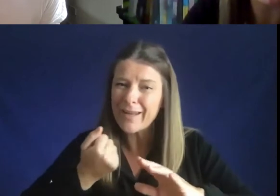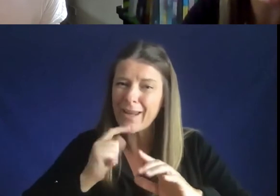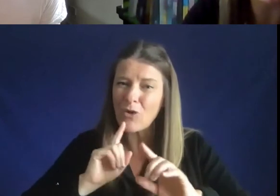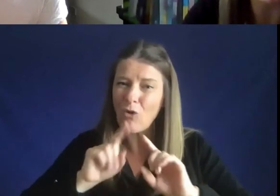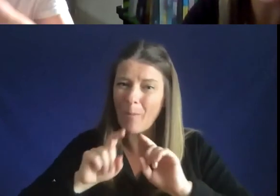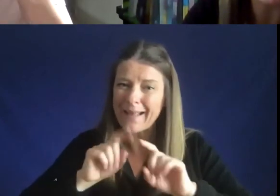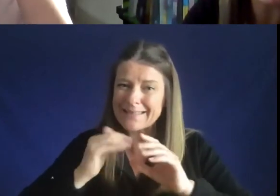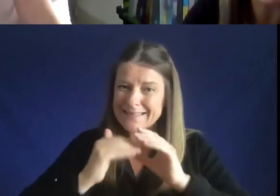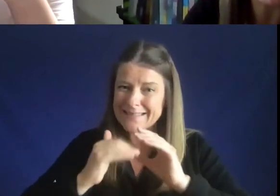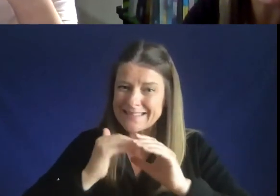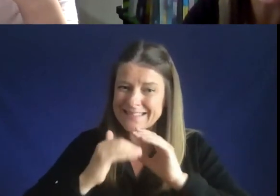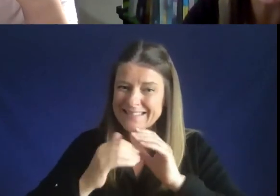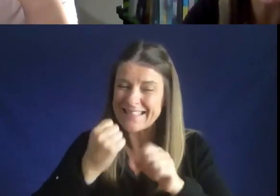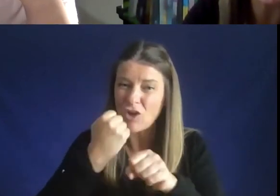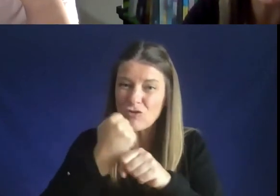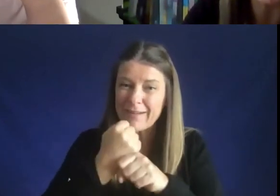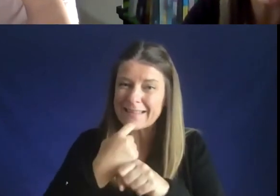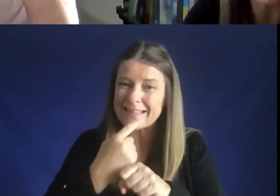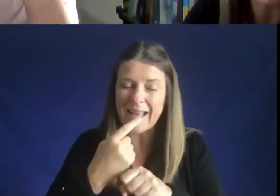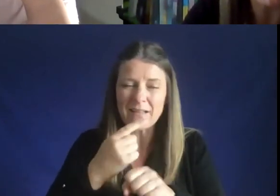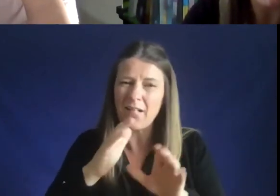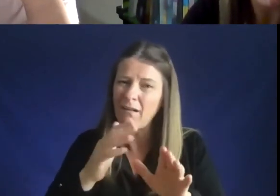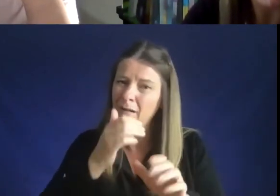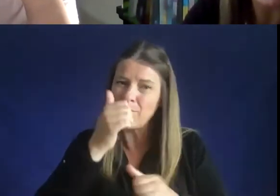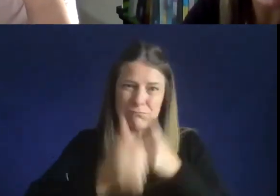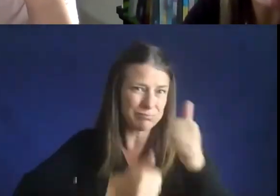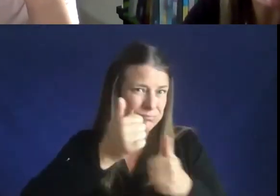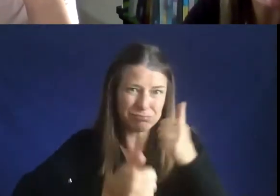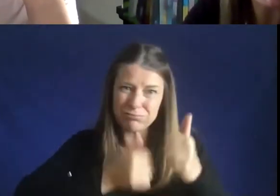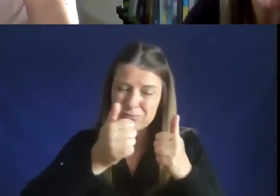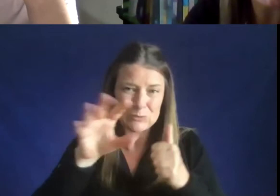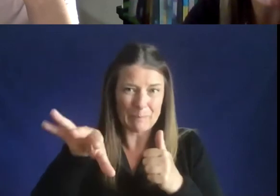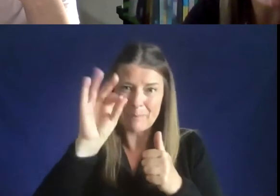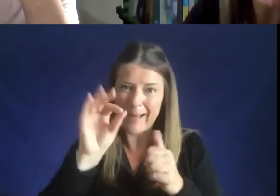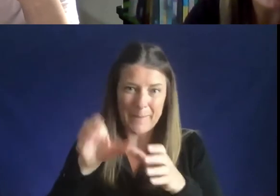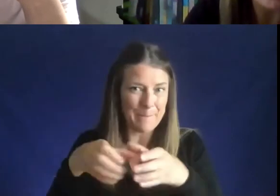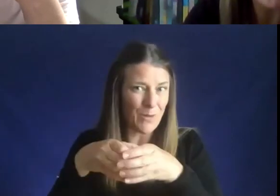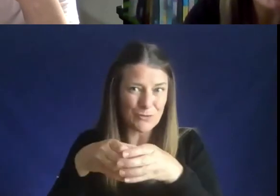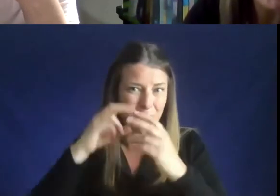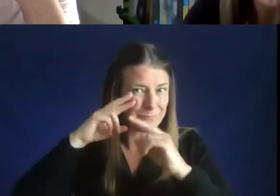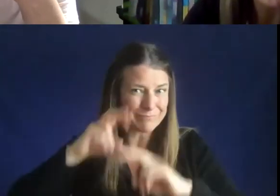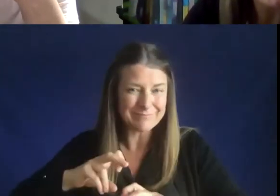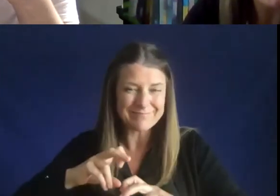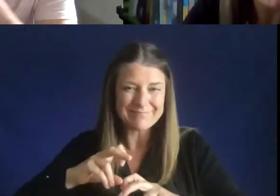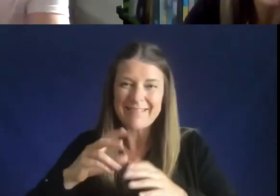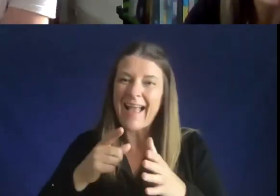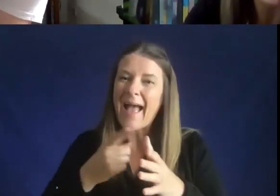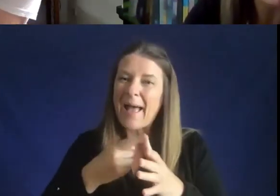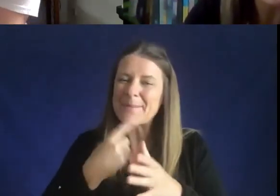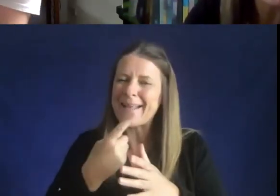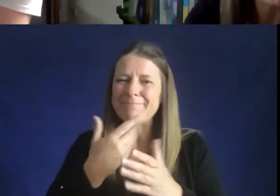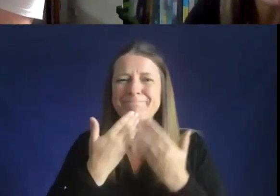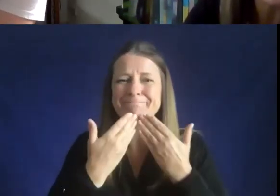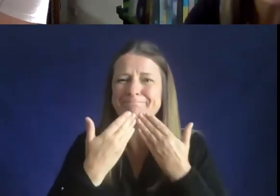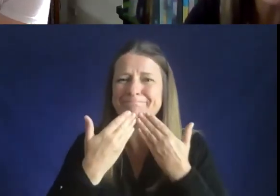saying, really proud that you've taken on the module, doing the research. Abby's also said, thanks for a great talk. We